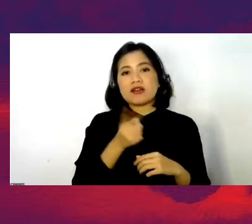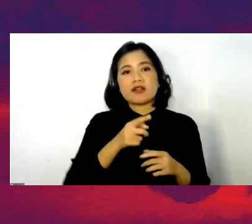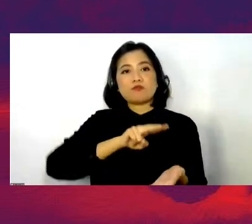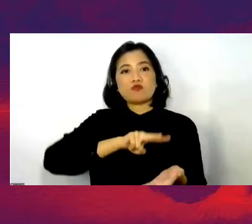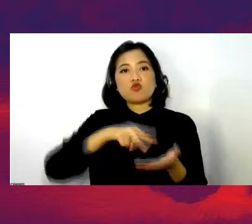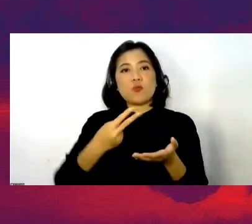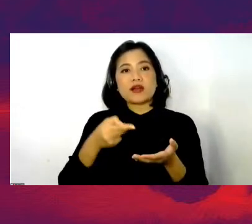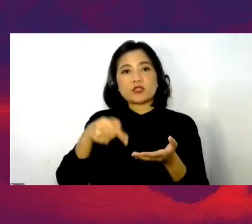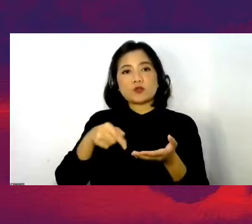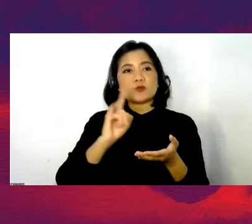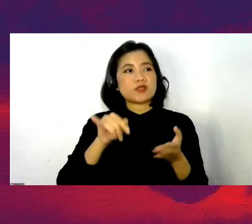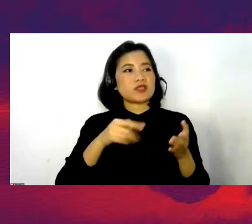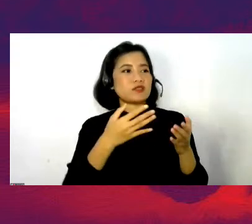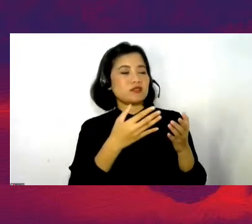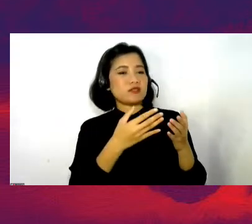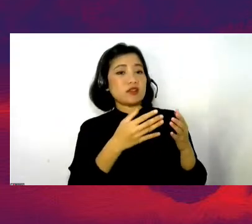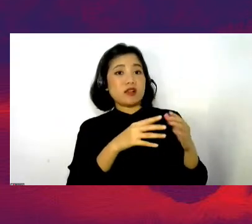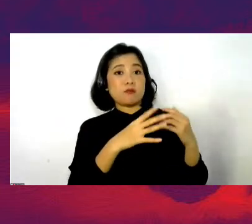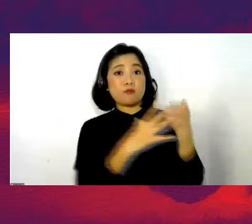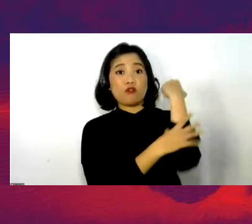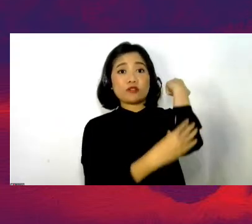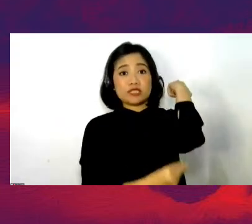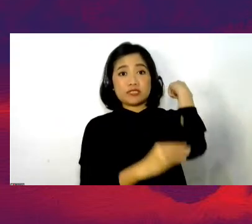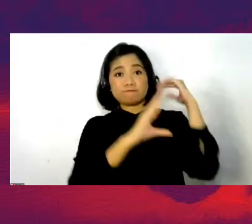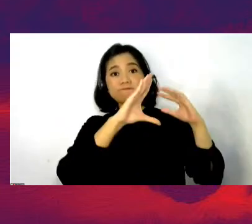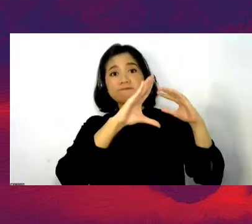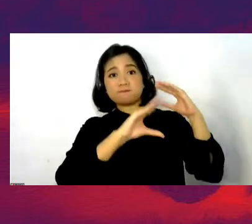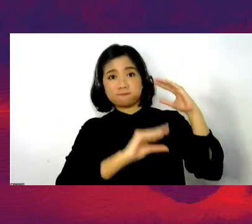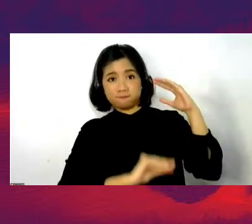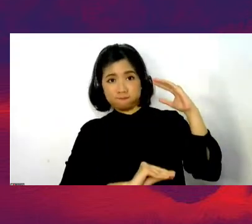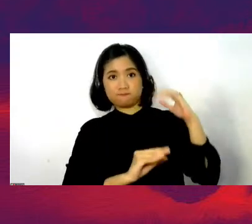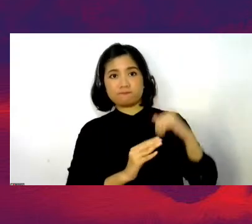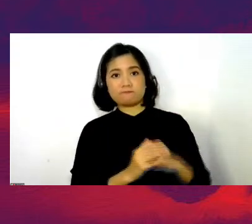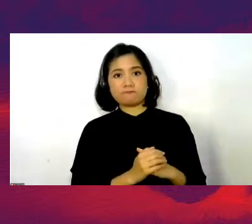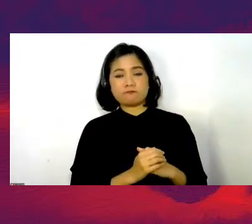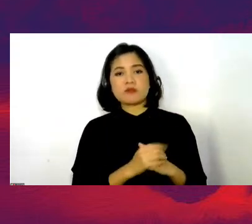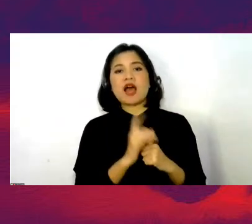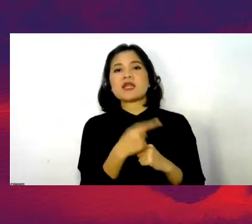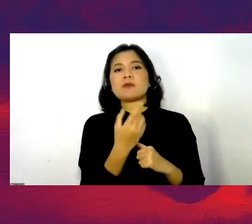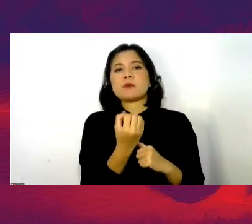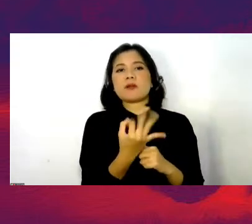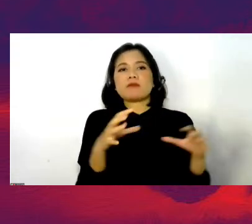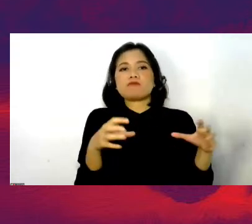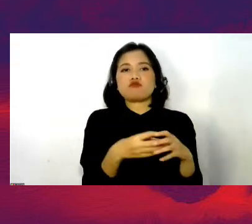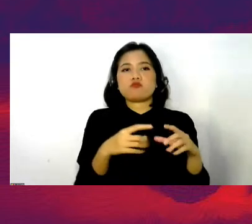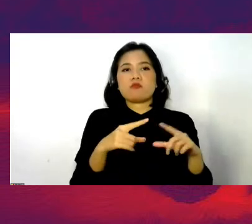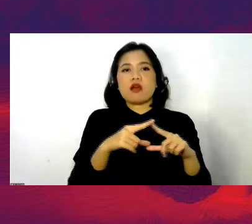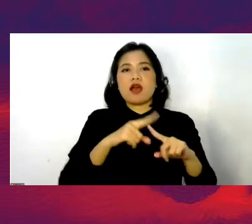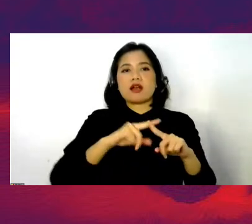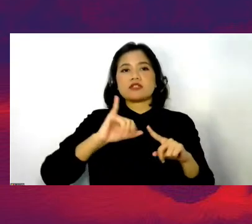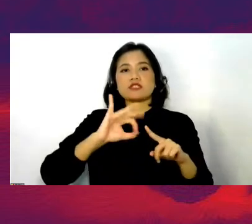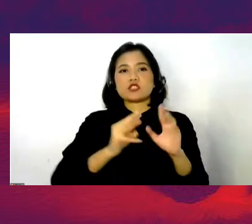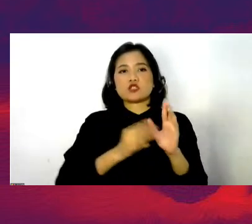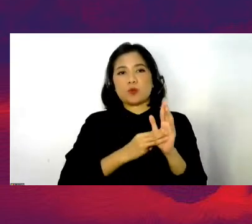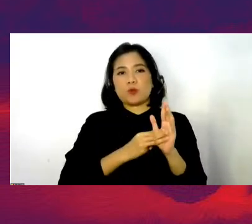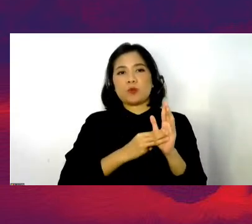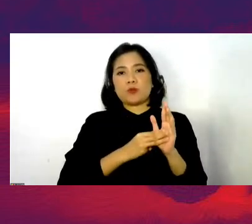doesn't really differentiate between if there's a lot of inequality among the poor or whether they were identical or